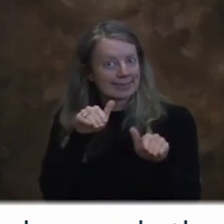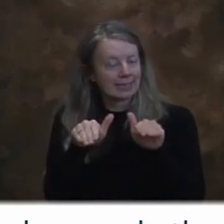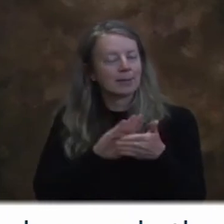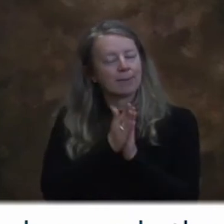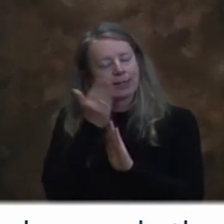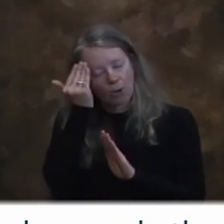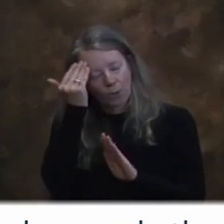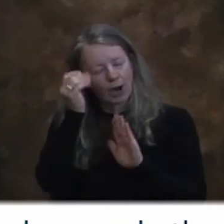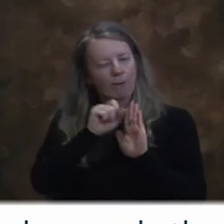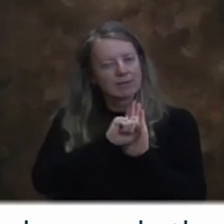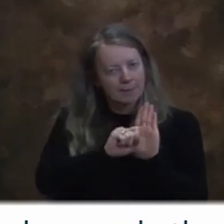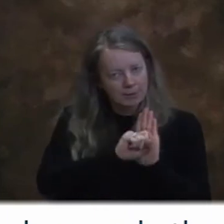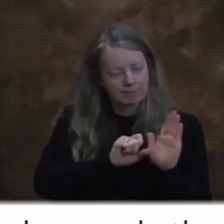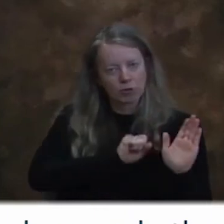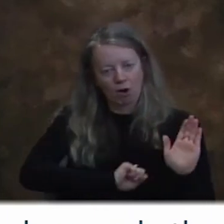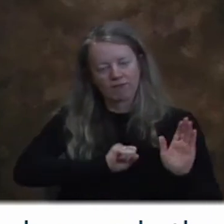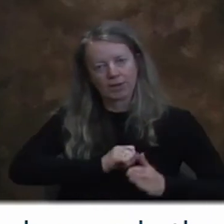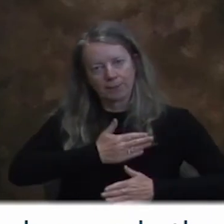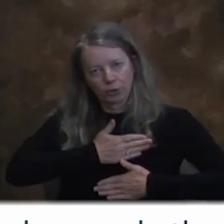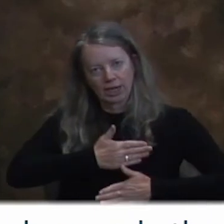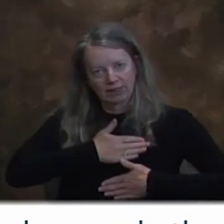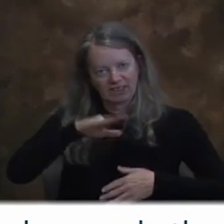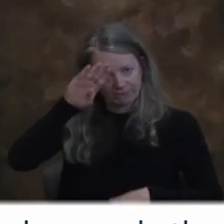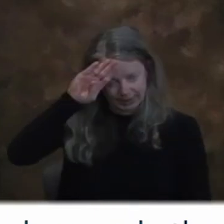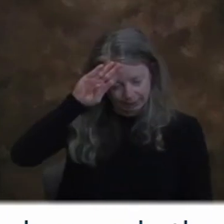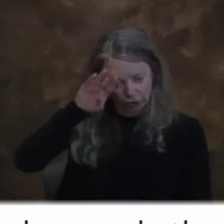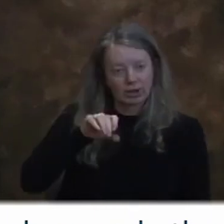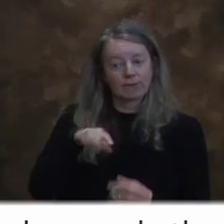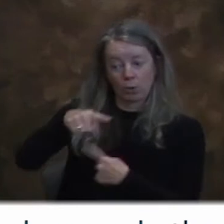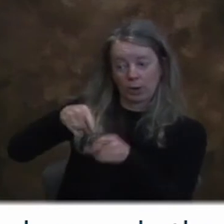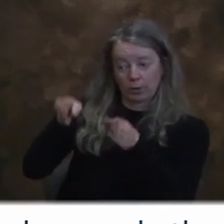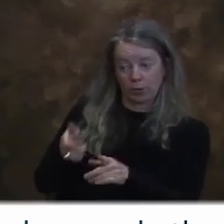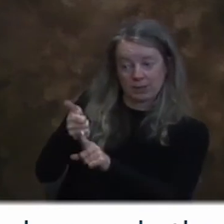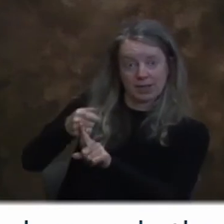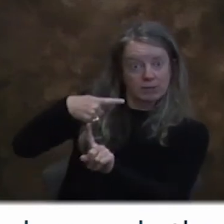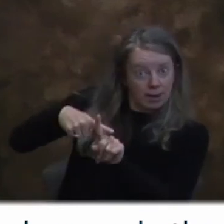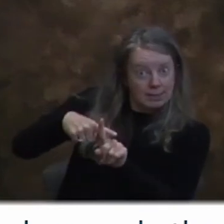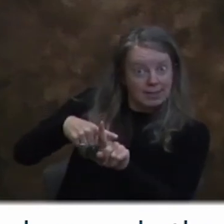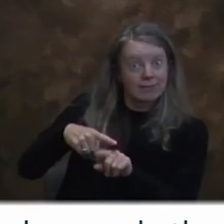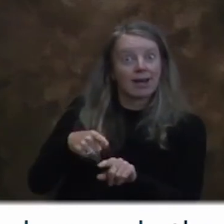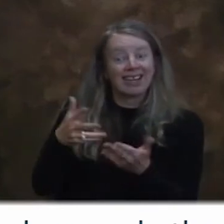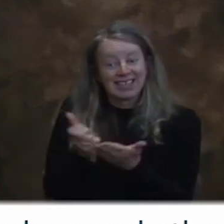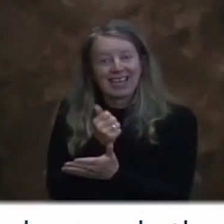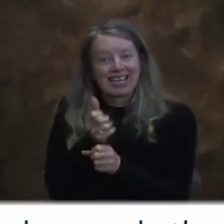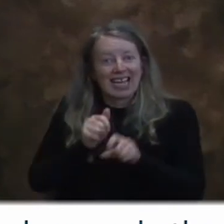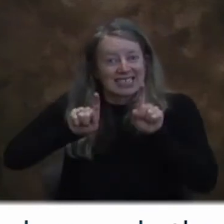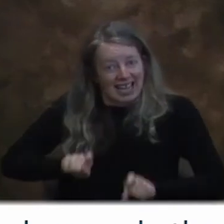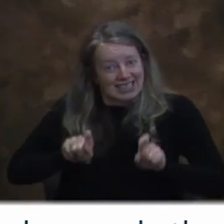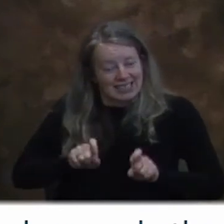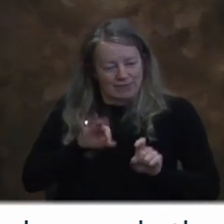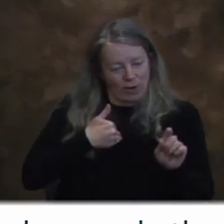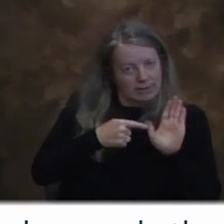and exposure to those with COVID-19. Get tested if you have symptoms or have been exposed. If